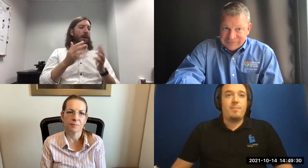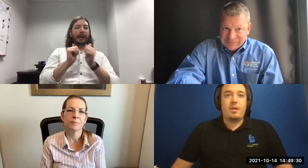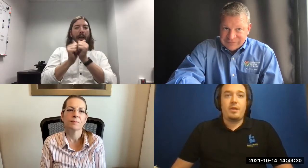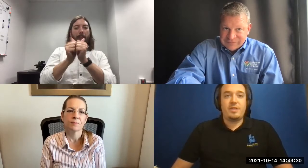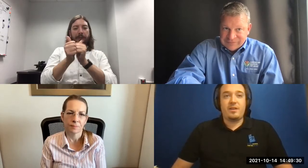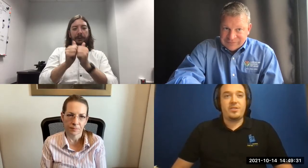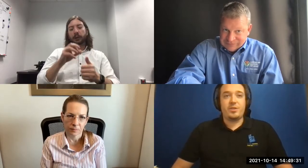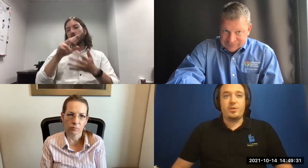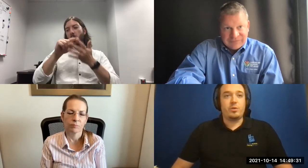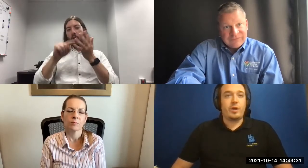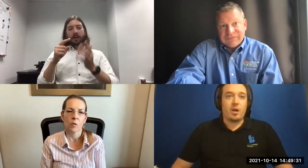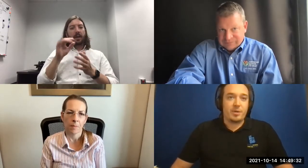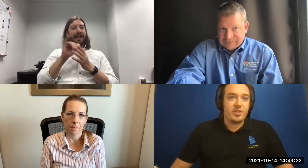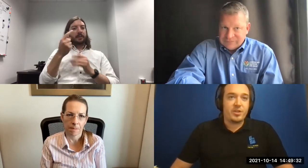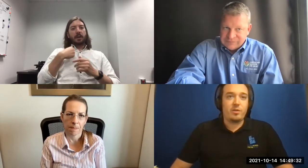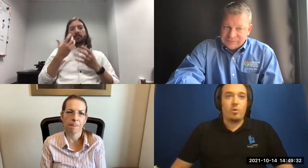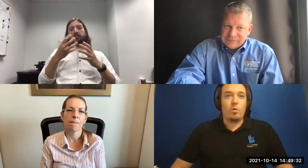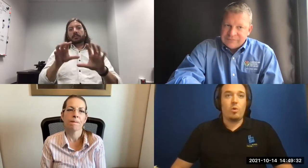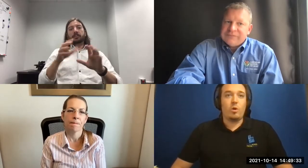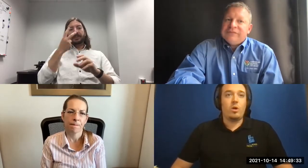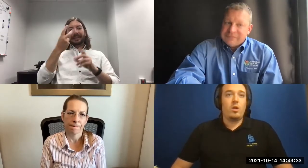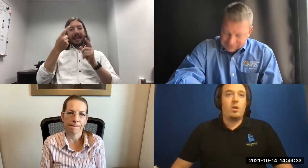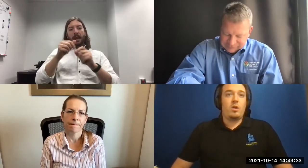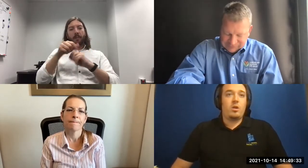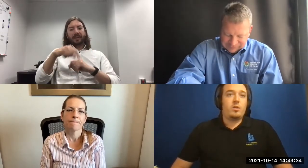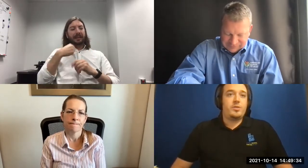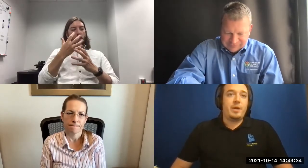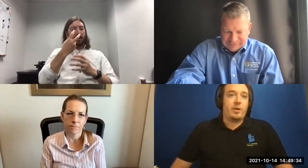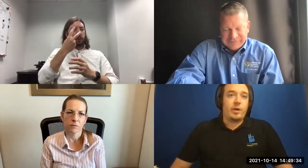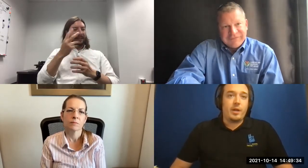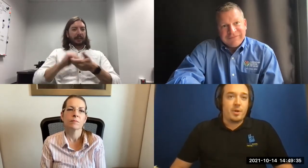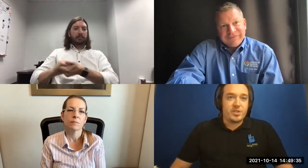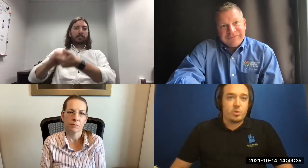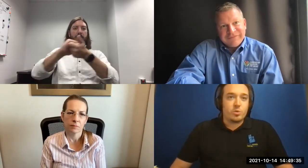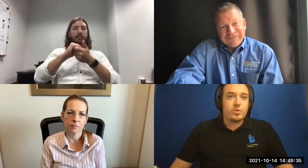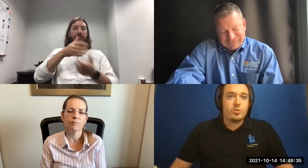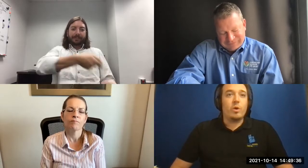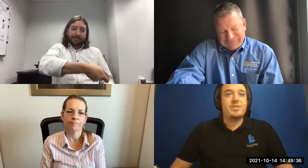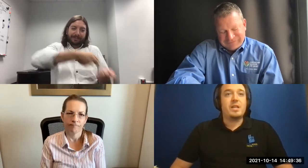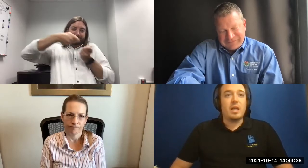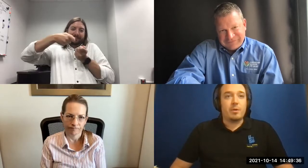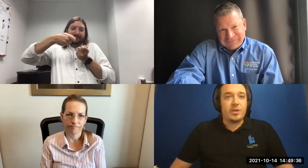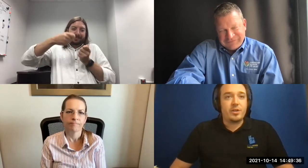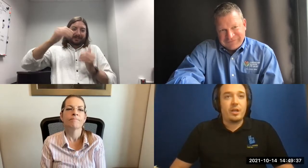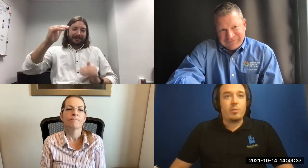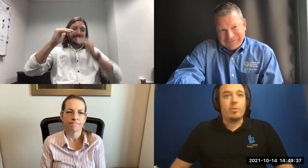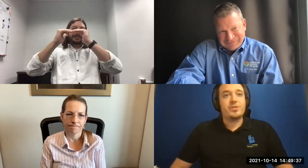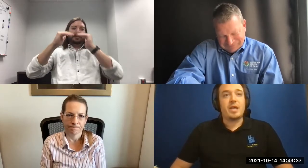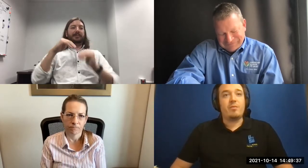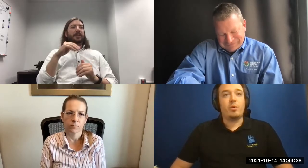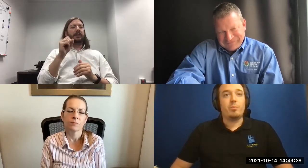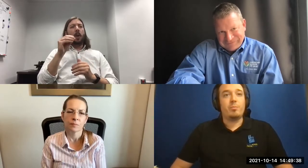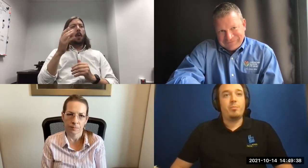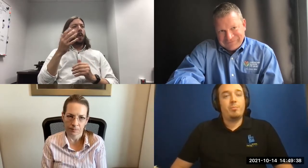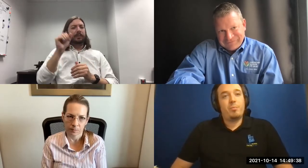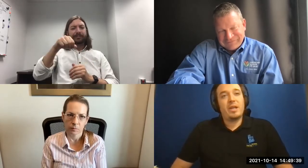It's not intended to create competition or superiority amongst schools. We want to see collaboration and we want to